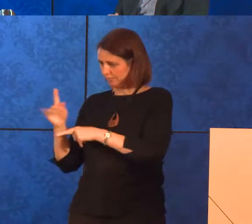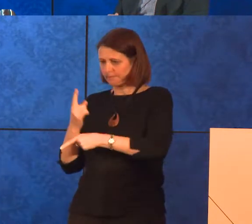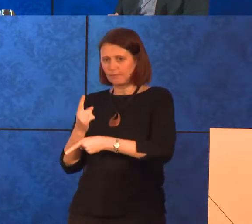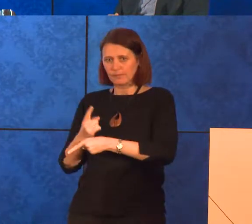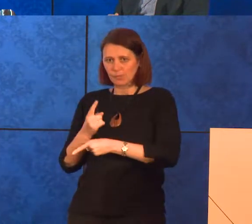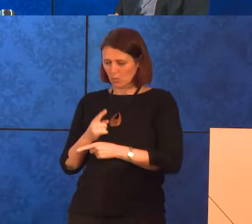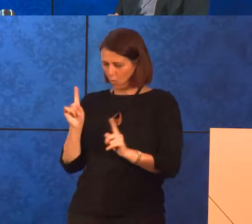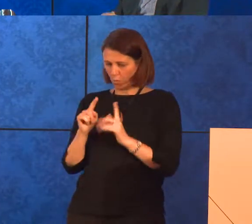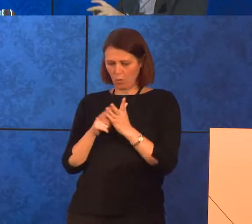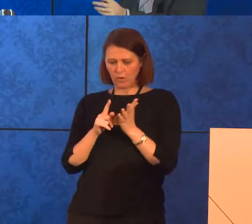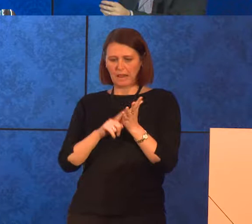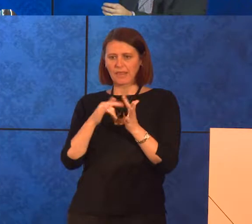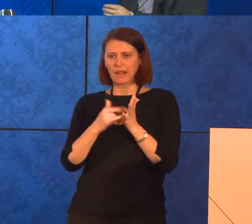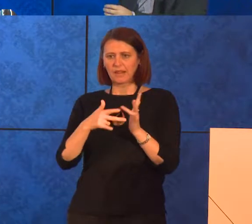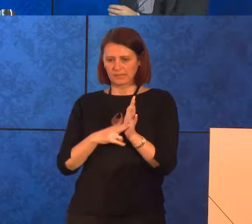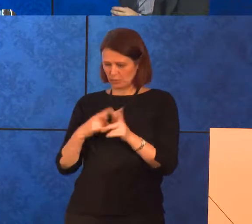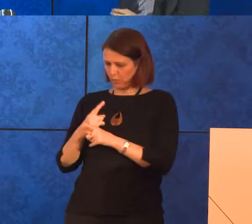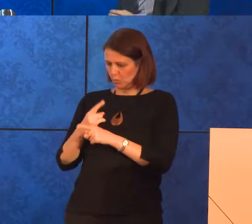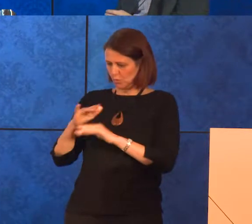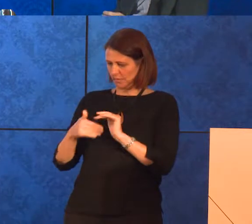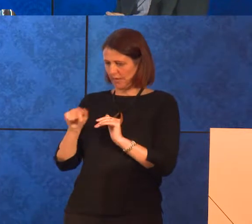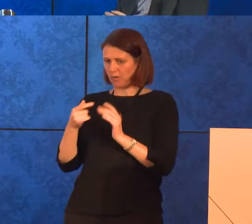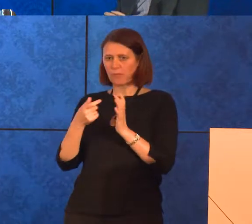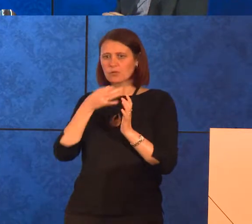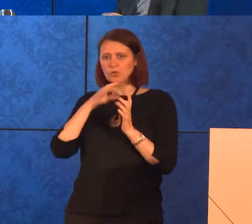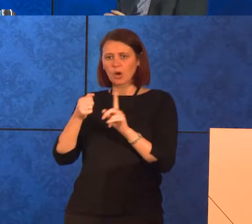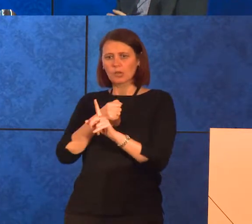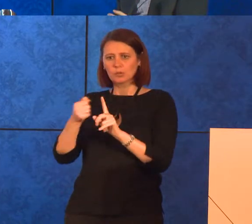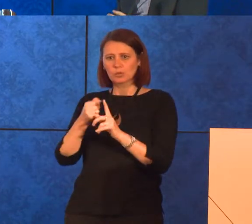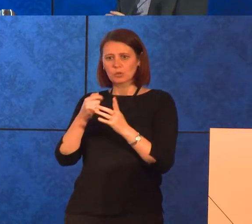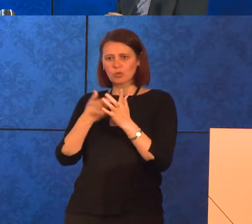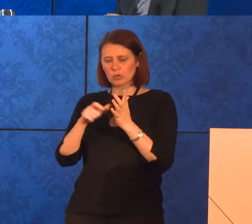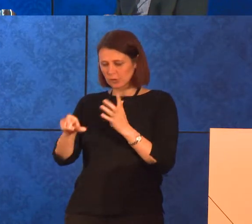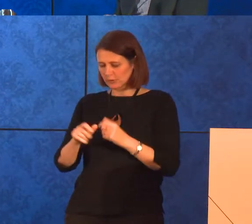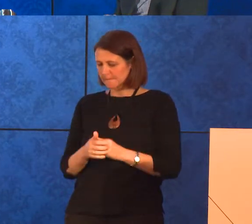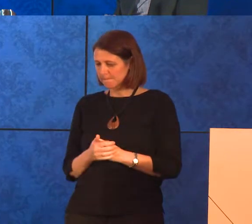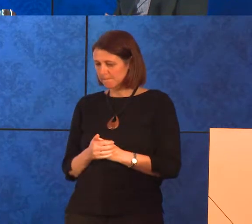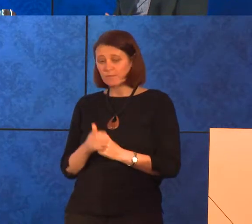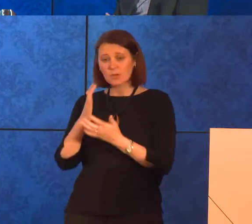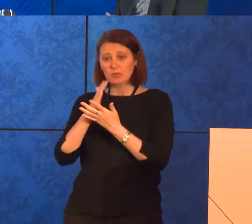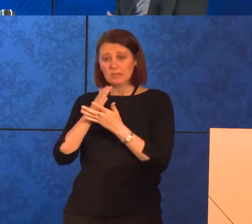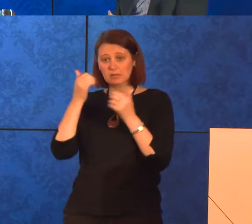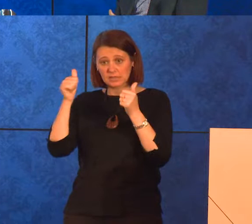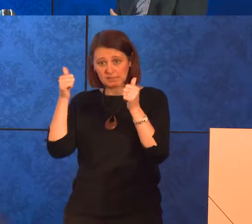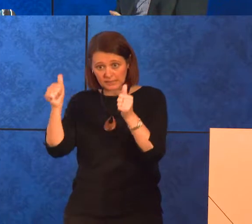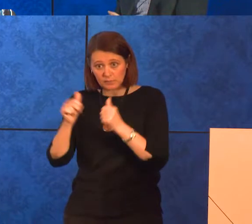what were the lessons that we took from the Child Abuse Royal Commission, acknowledging that was a really successful and